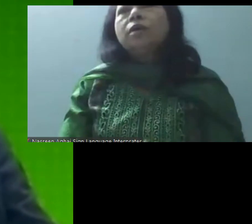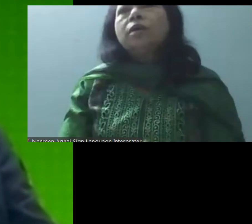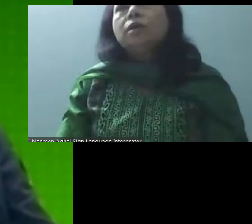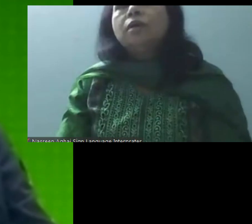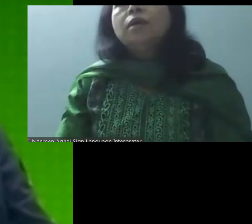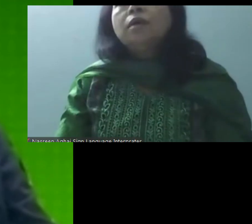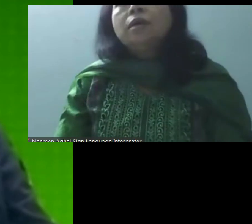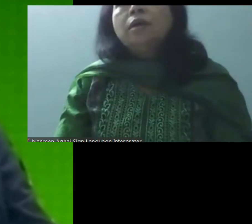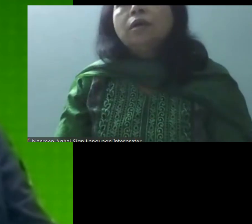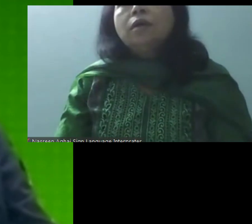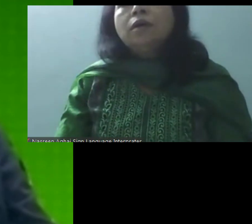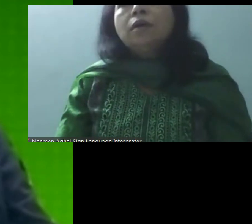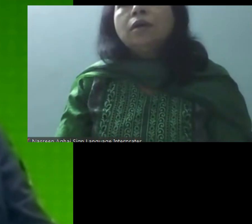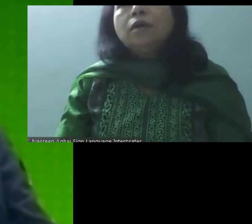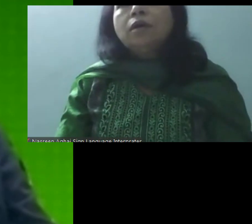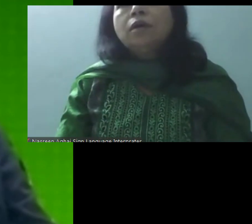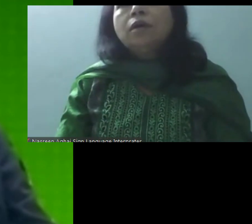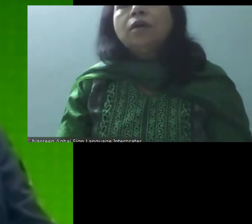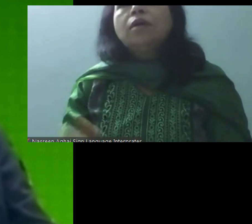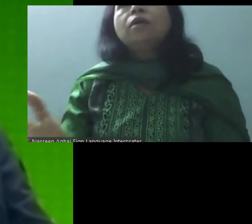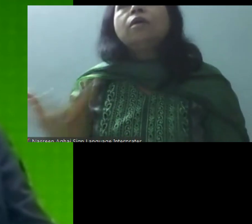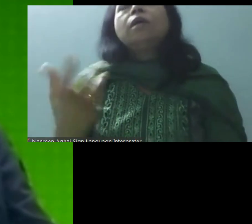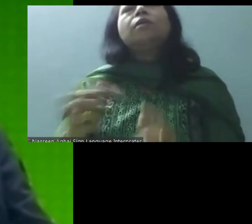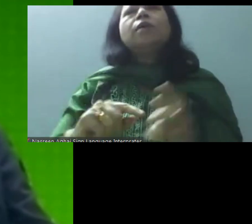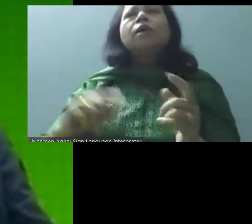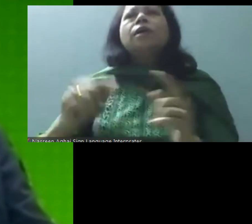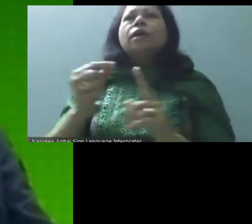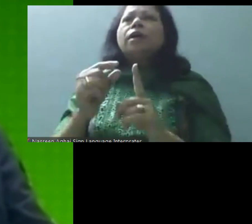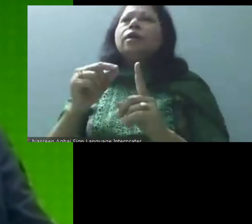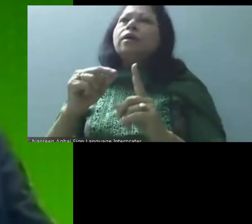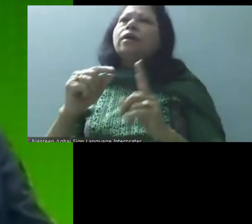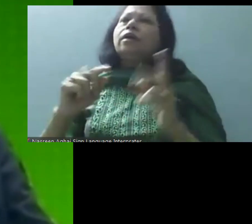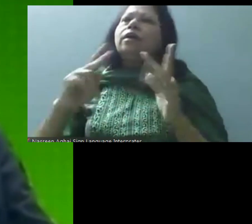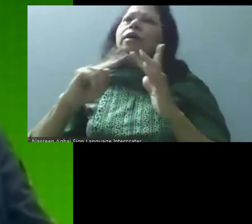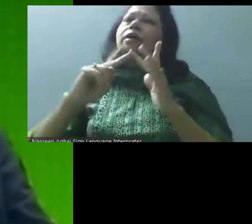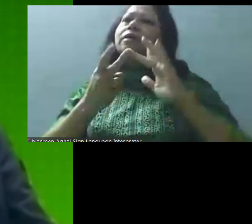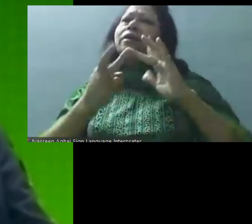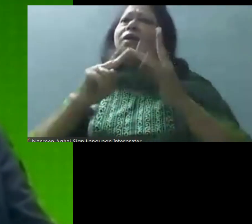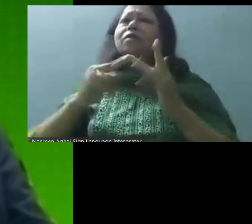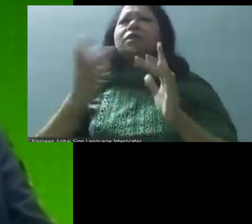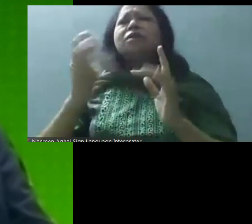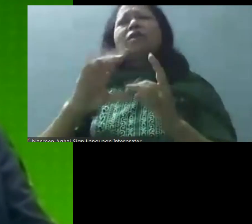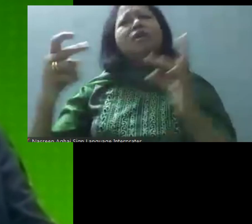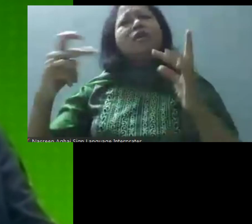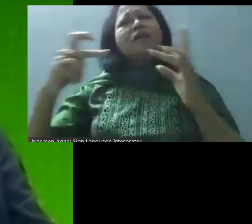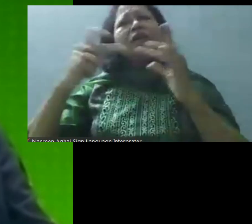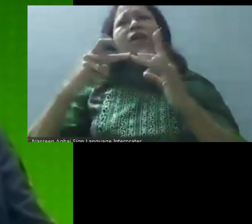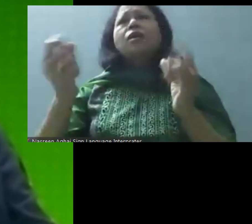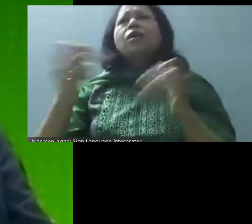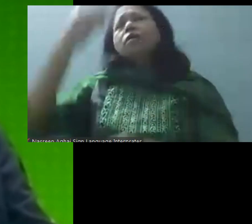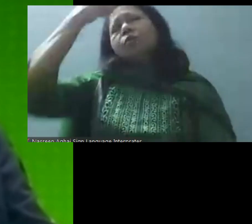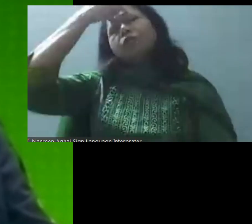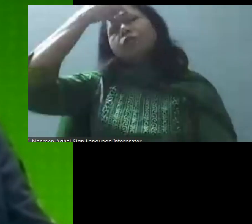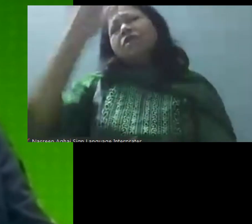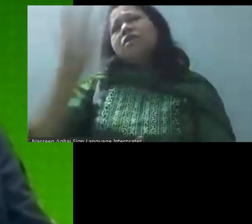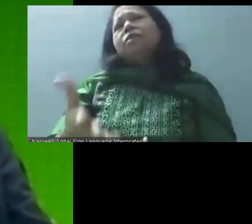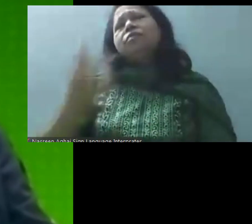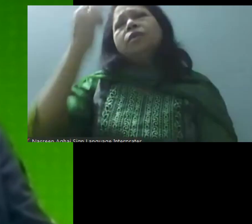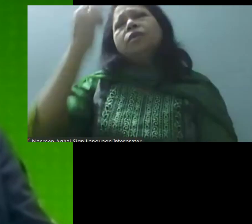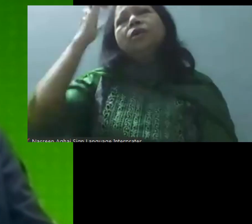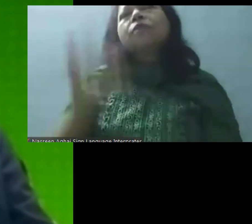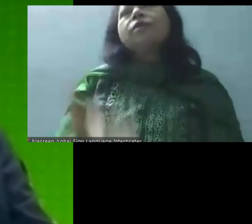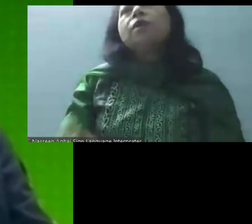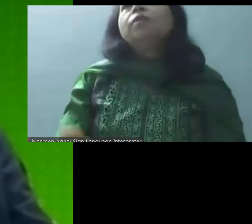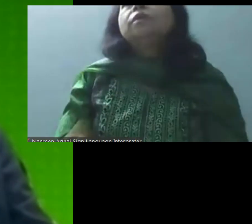whom this internet connectivity was an issue, and that was primarily because that they either resided at a distant or smaller